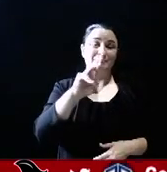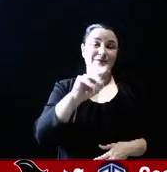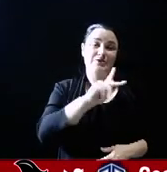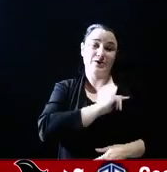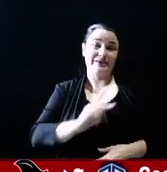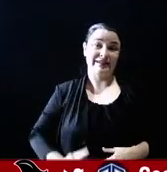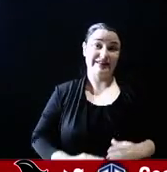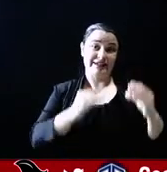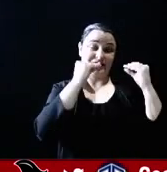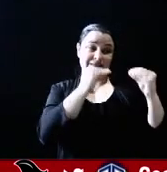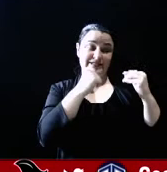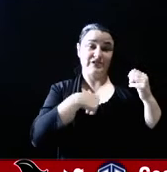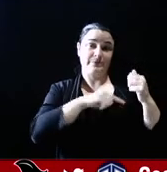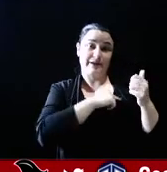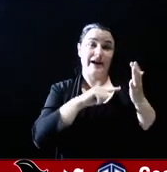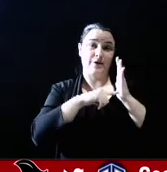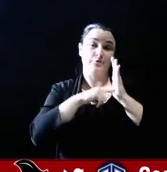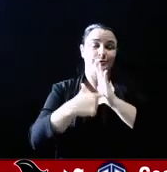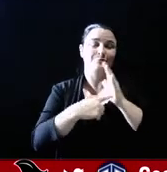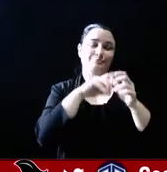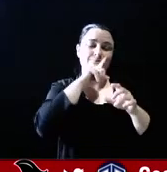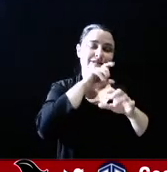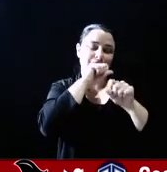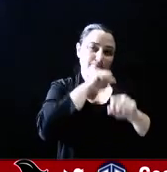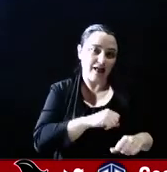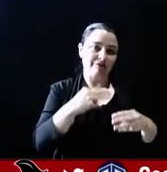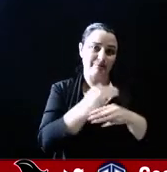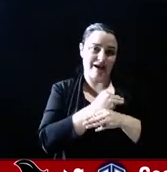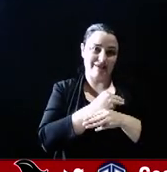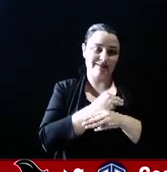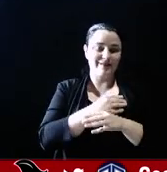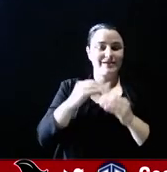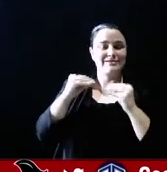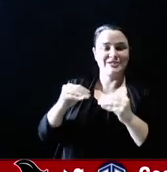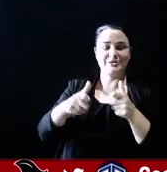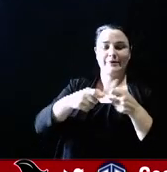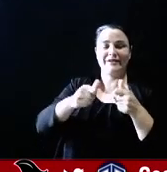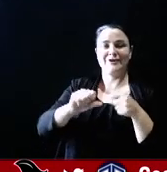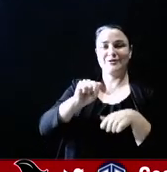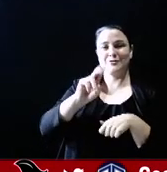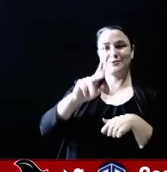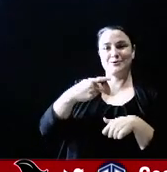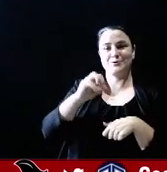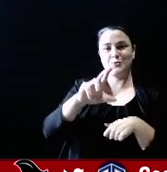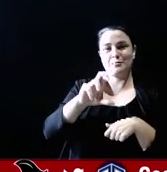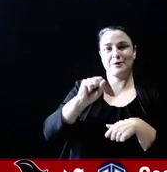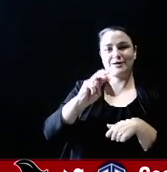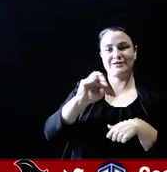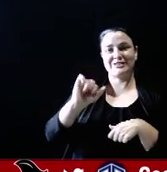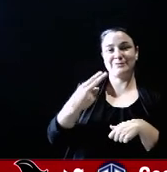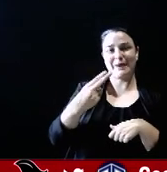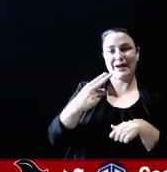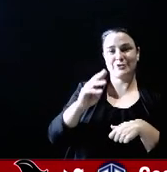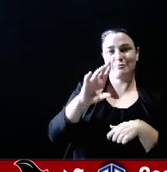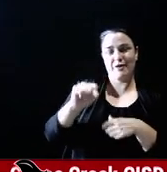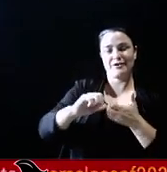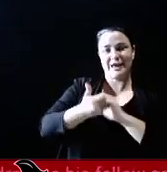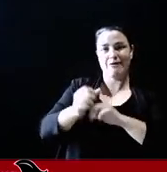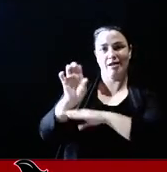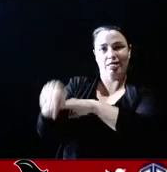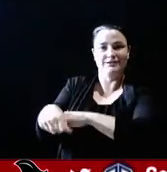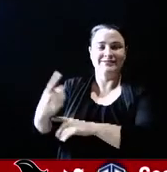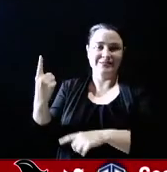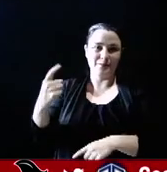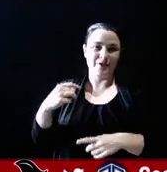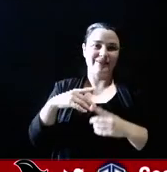me how to spike someone in Super Smash Brothers, and occasionally destroying me in basketball. To Ms. Tompkins, for staying after